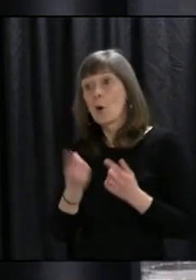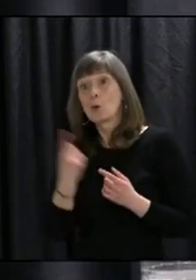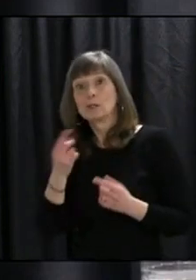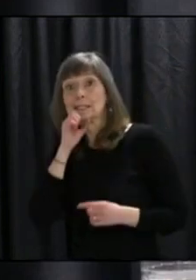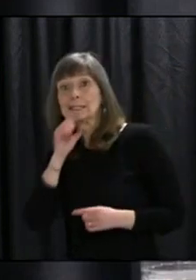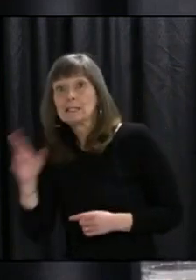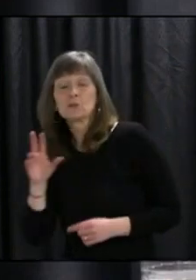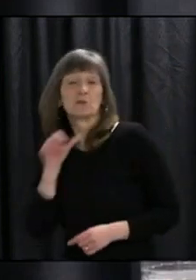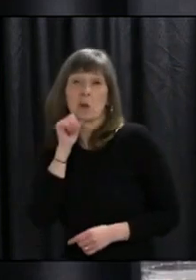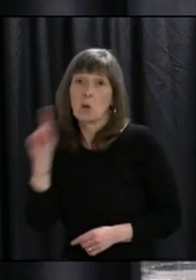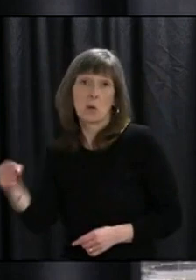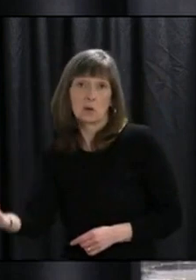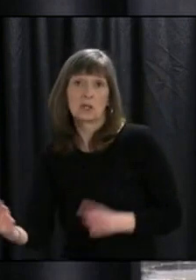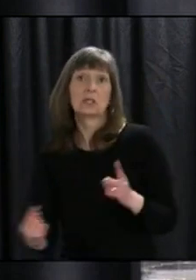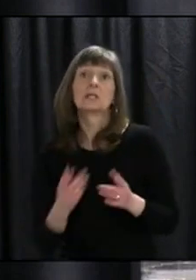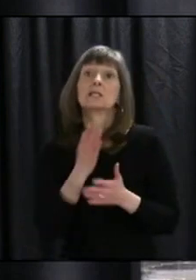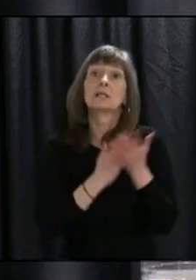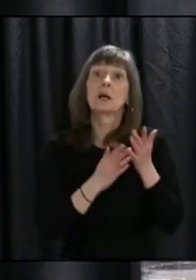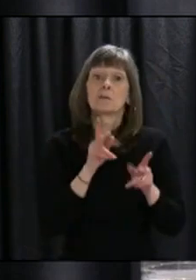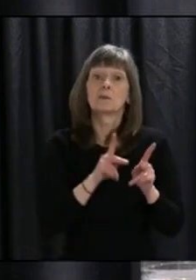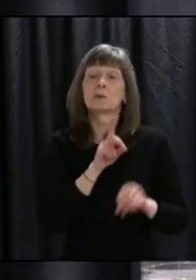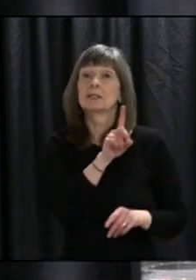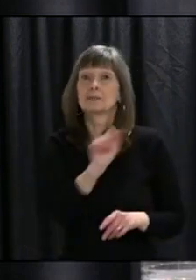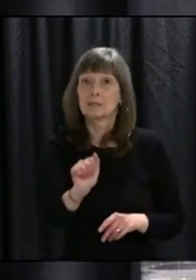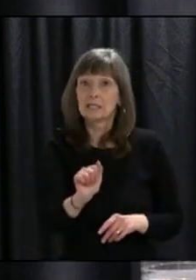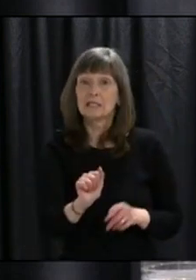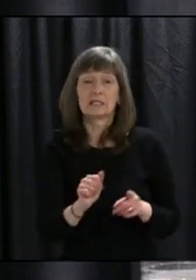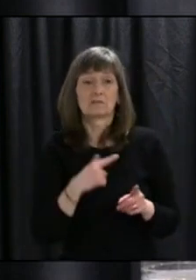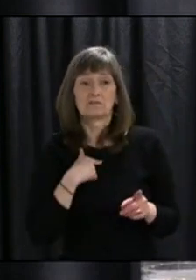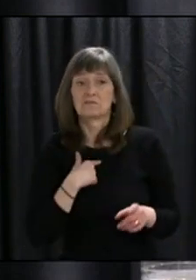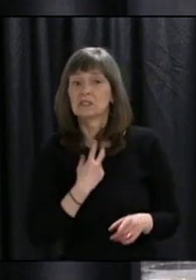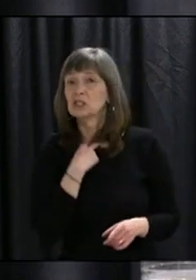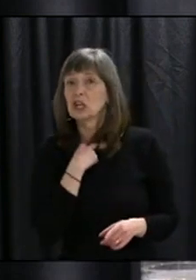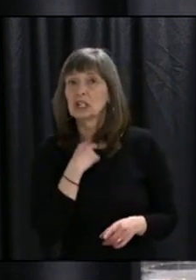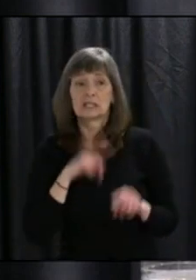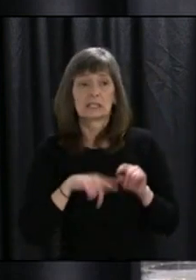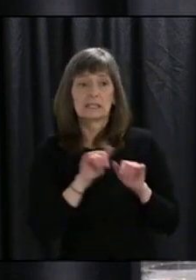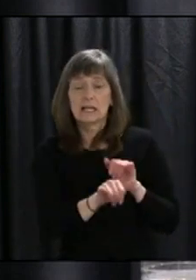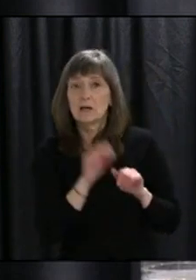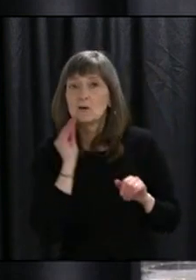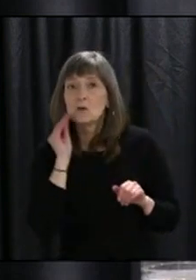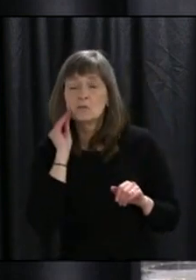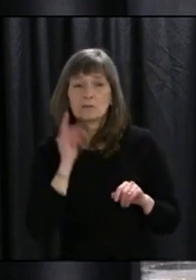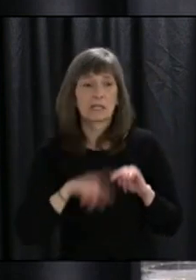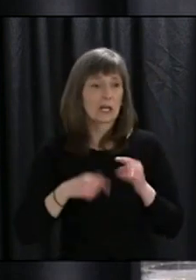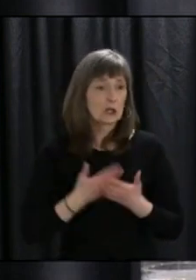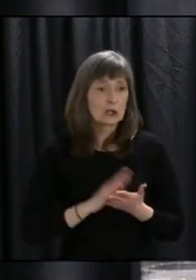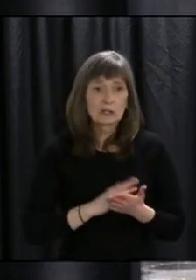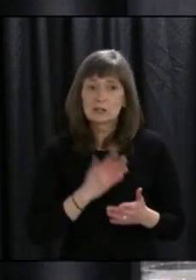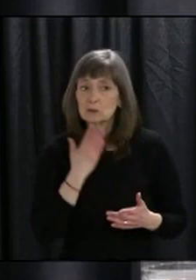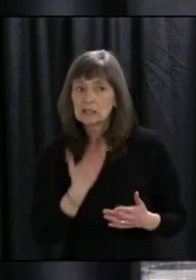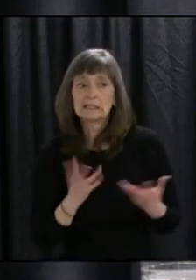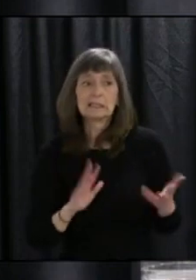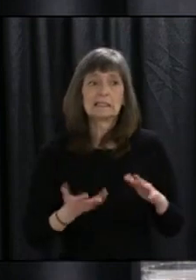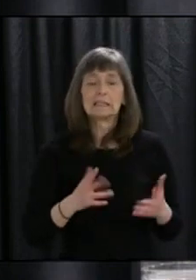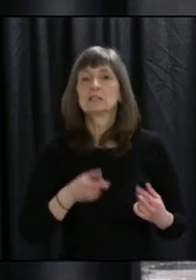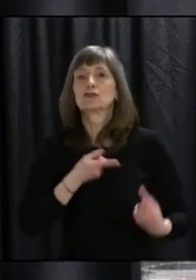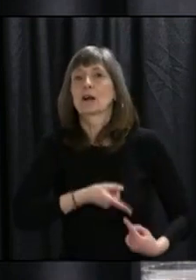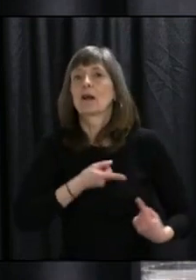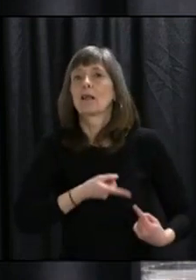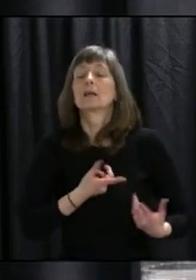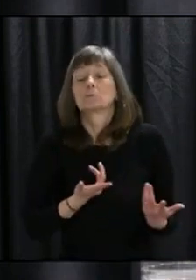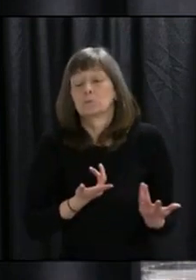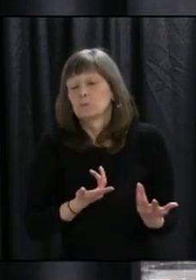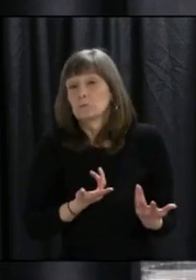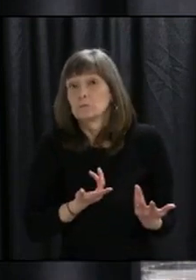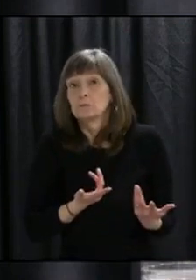because there are people in the disability community who have challenges with their own shopping and with their own cooking, and this